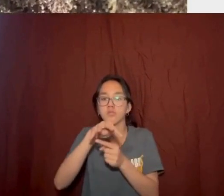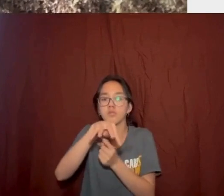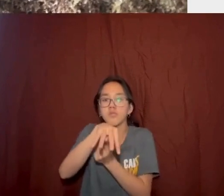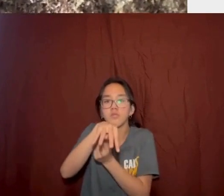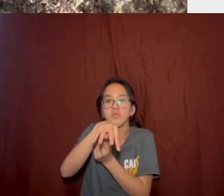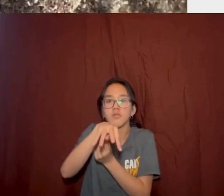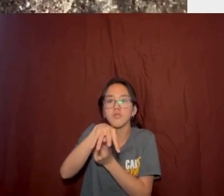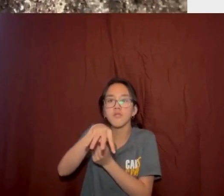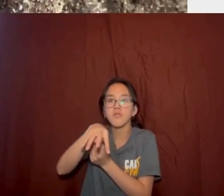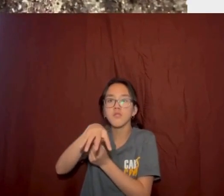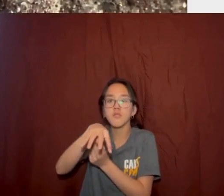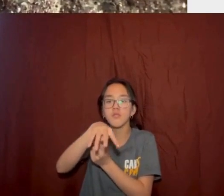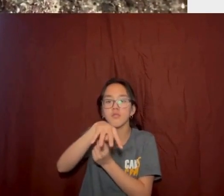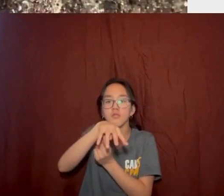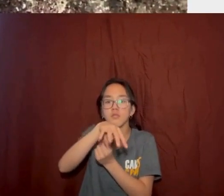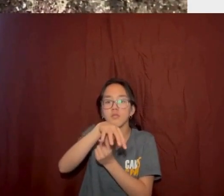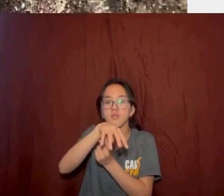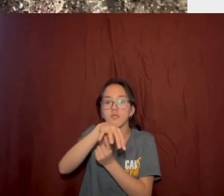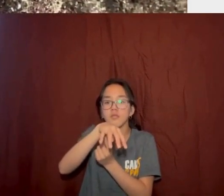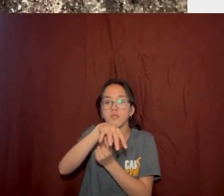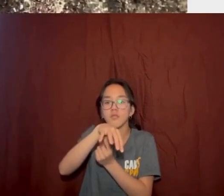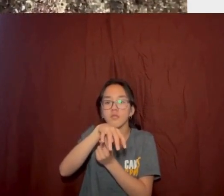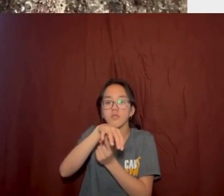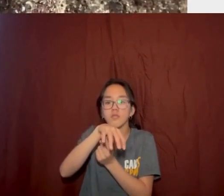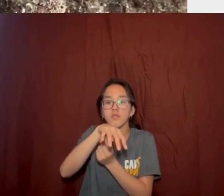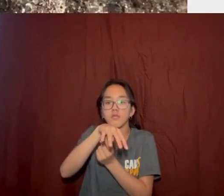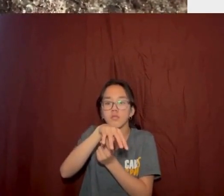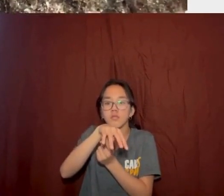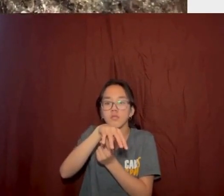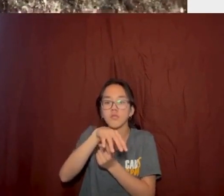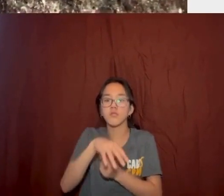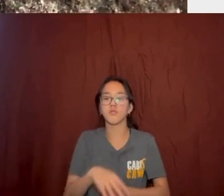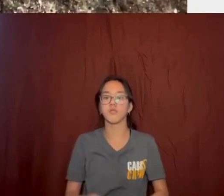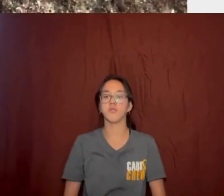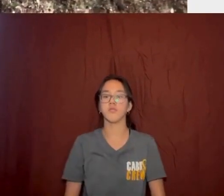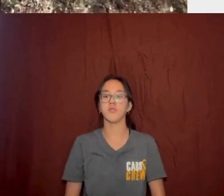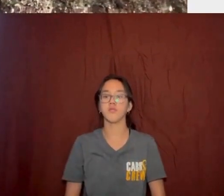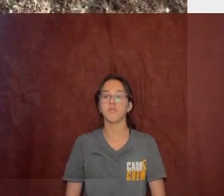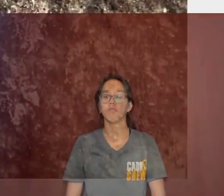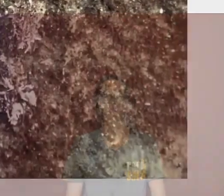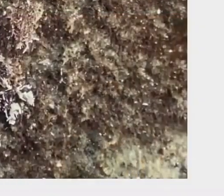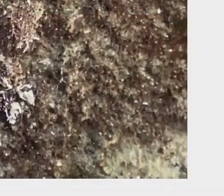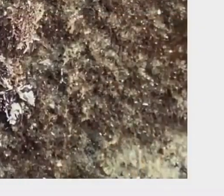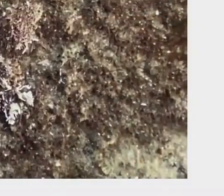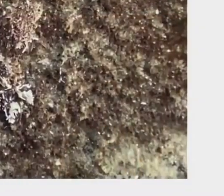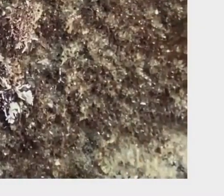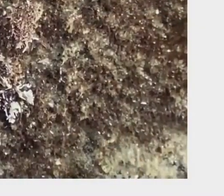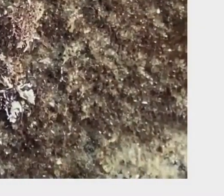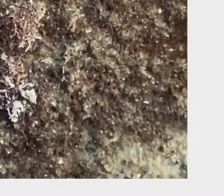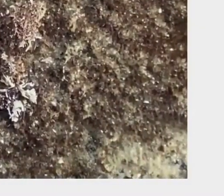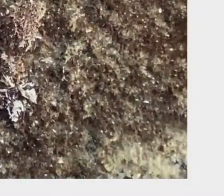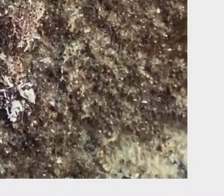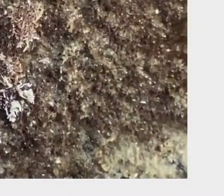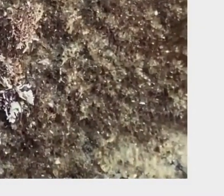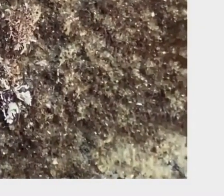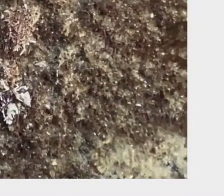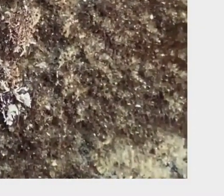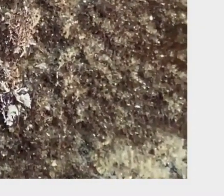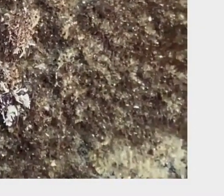because it looks a little bit like limp, wiggling fingers in the tide.